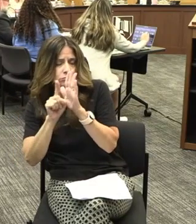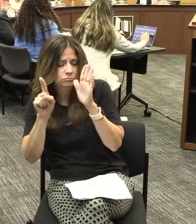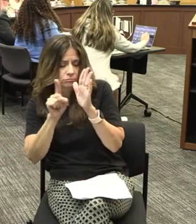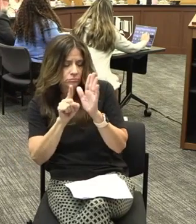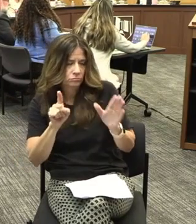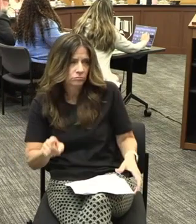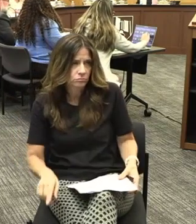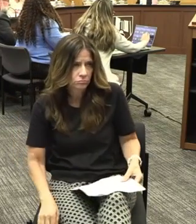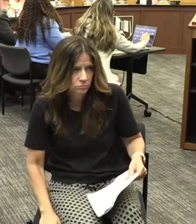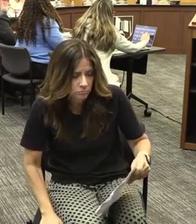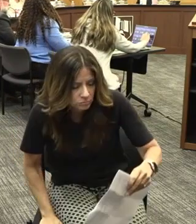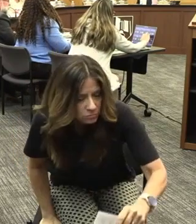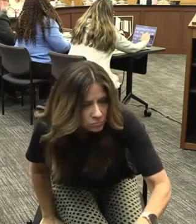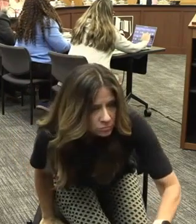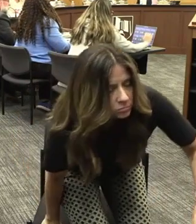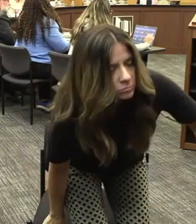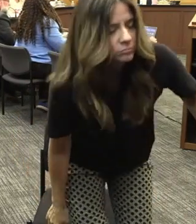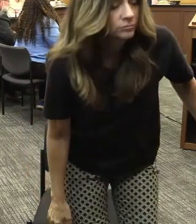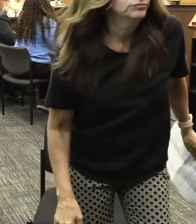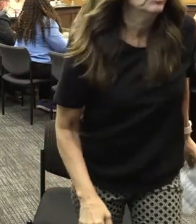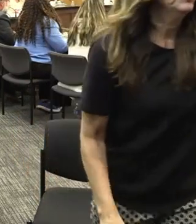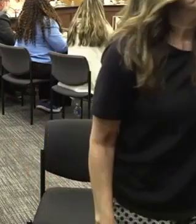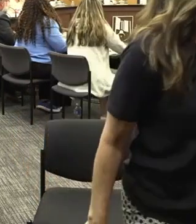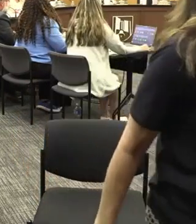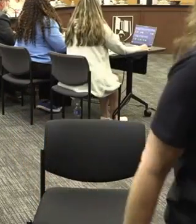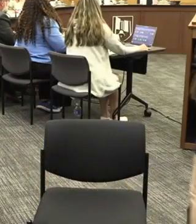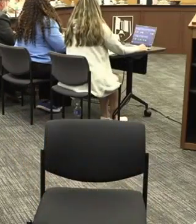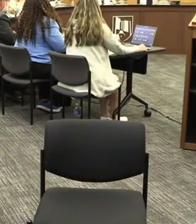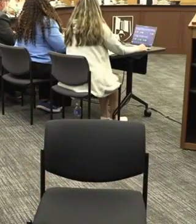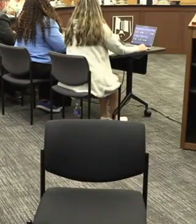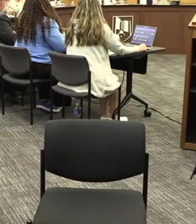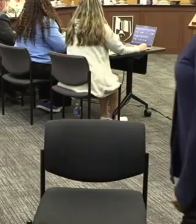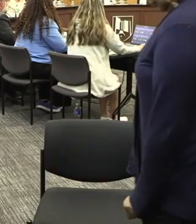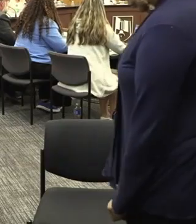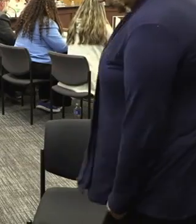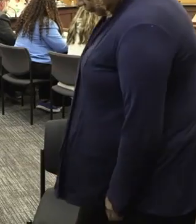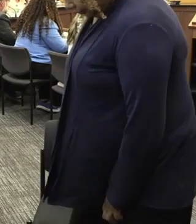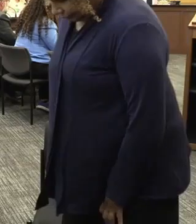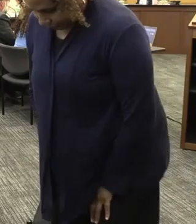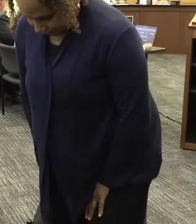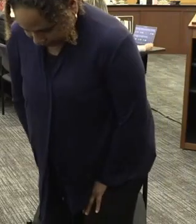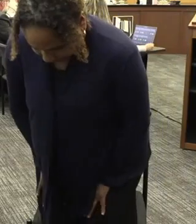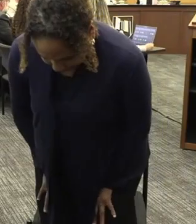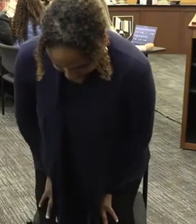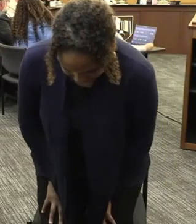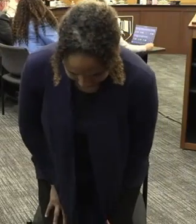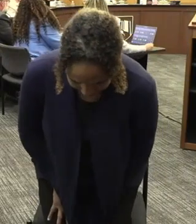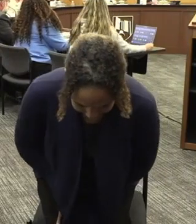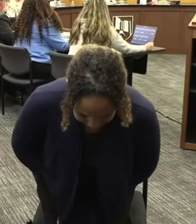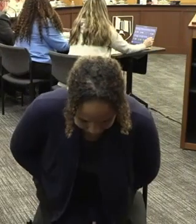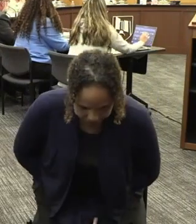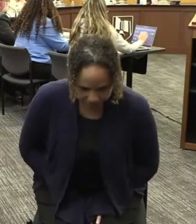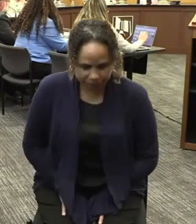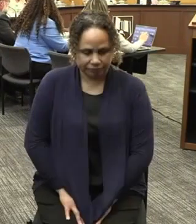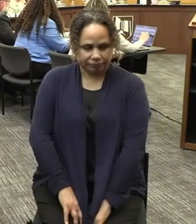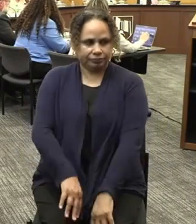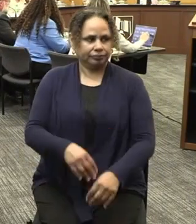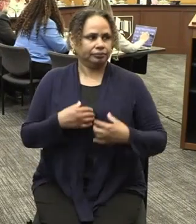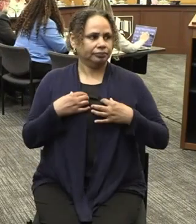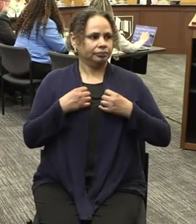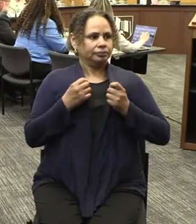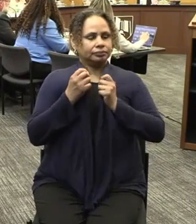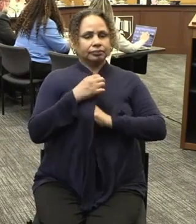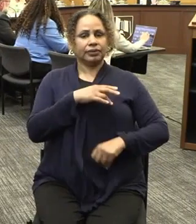We are over the 30% We're over the 30, per policy. okay, per policy. Yes. And the norm